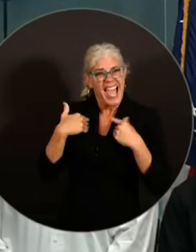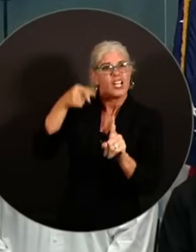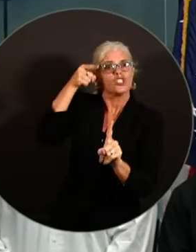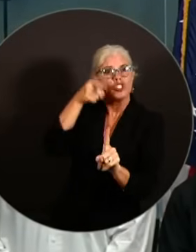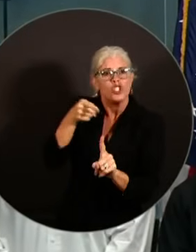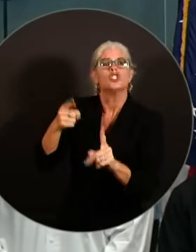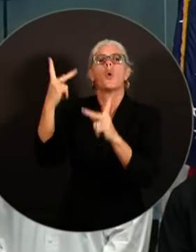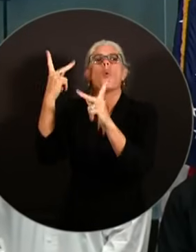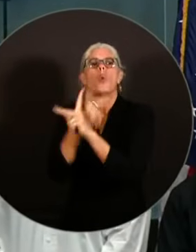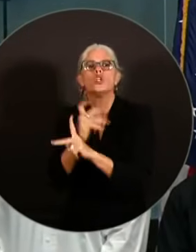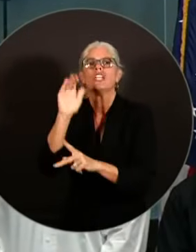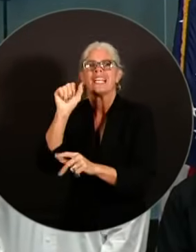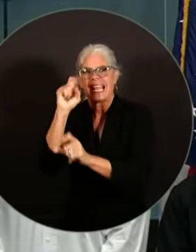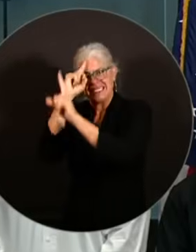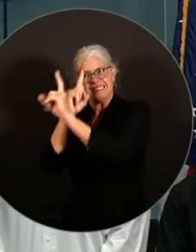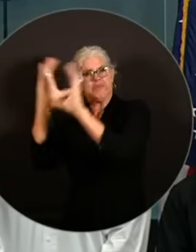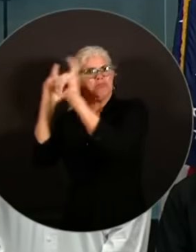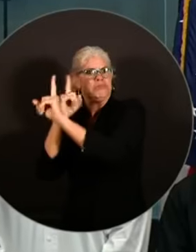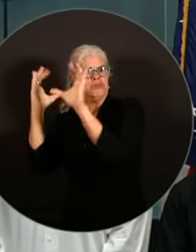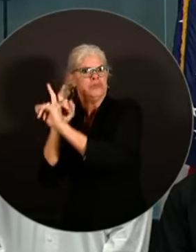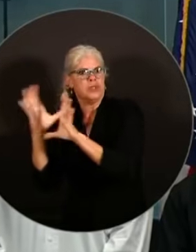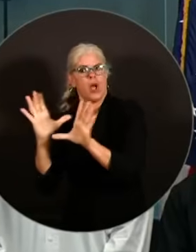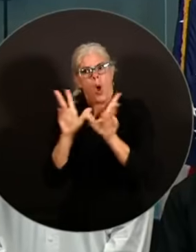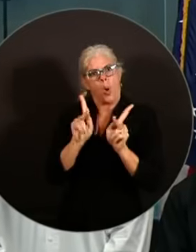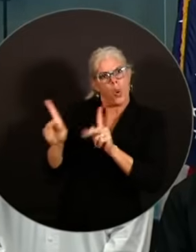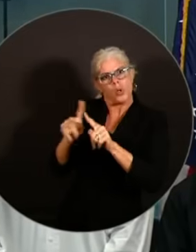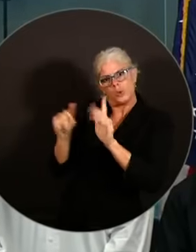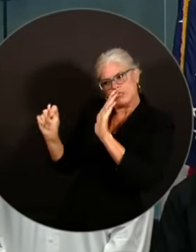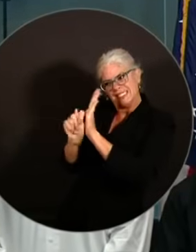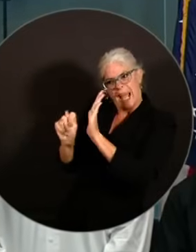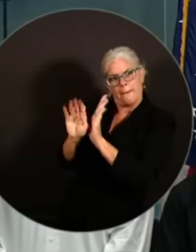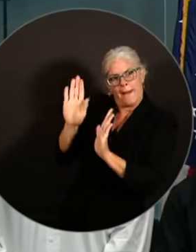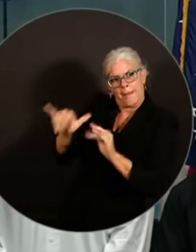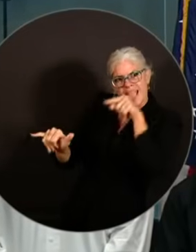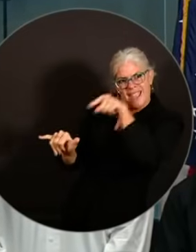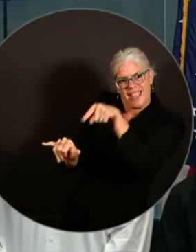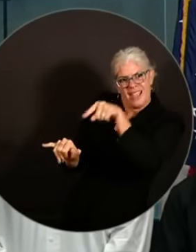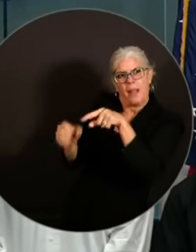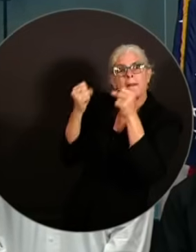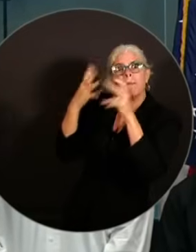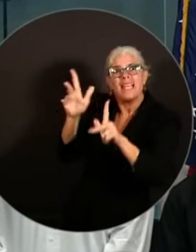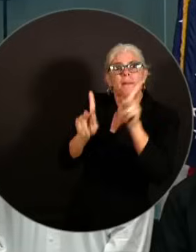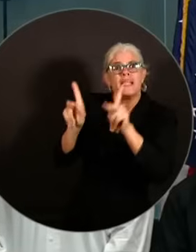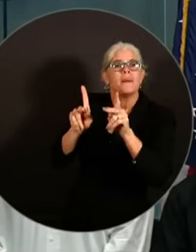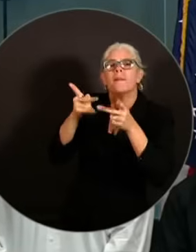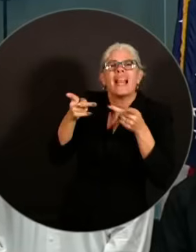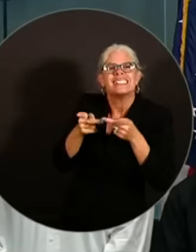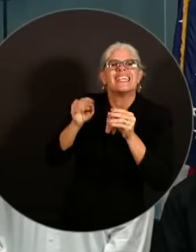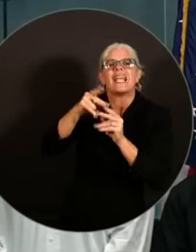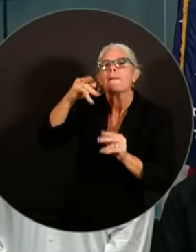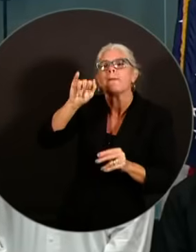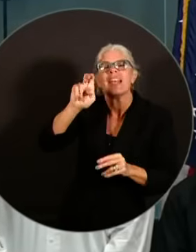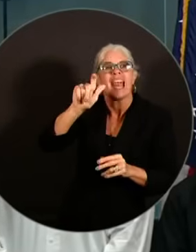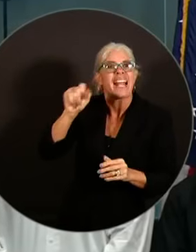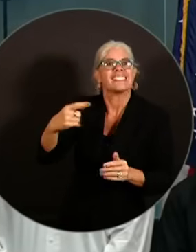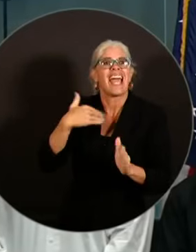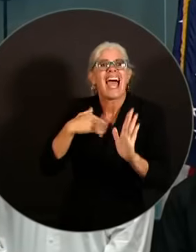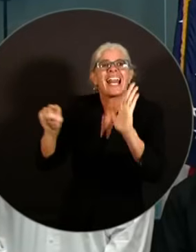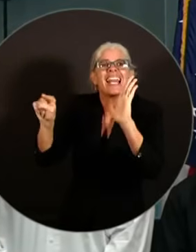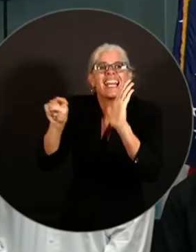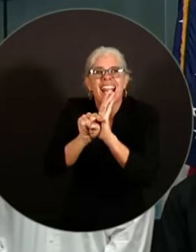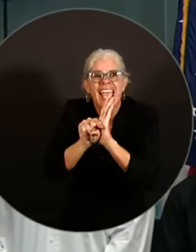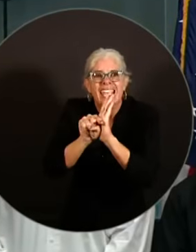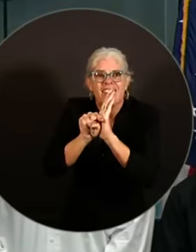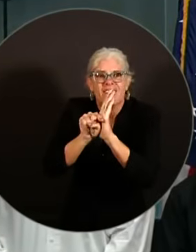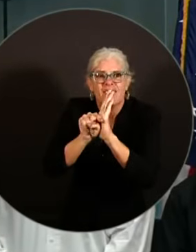scenarios in terms of going into Tampa Bay. A lot of places in Pinellas County, and they had negative storm surge because it sucked